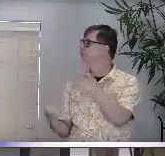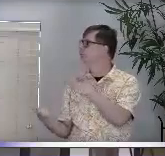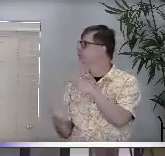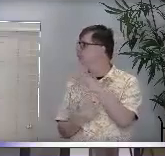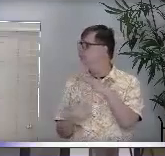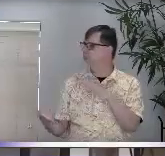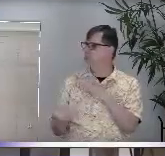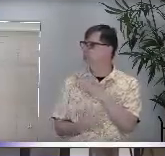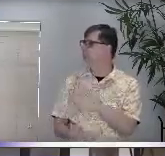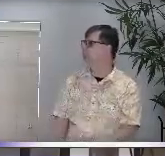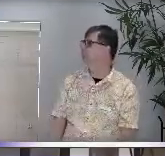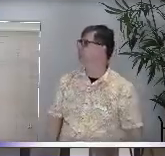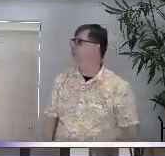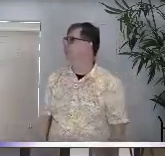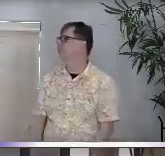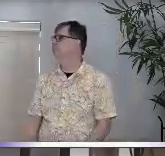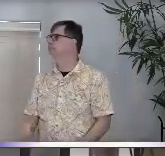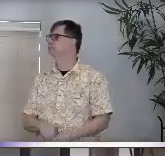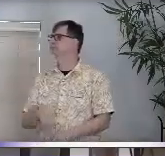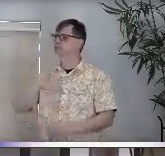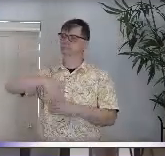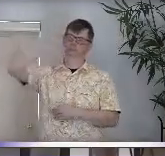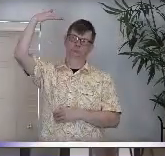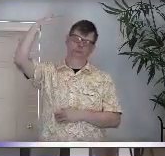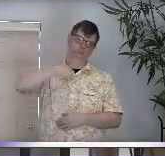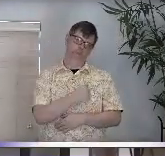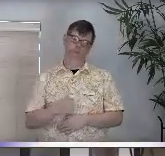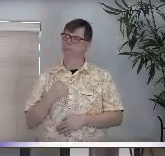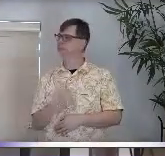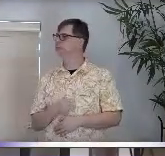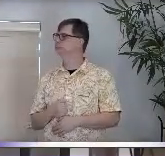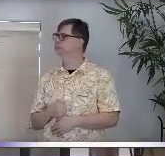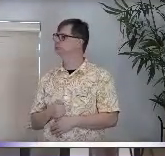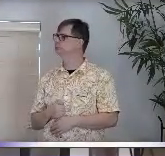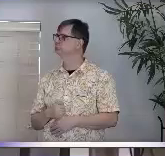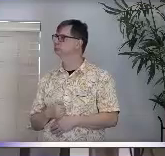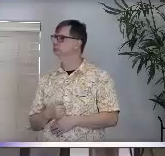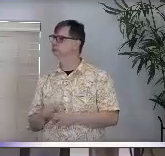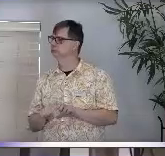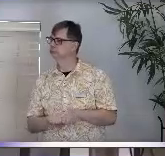Ever, including your highest and utmost self, ever. So